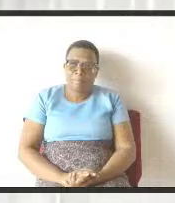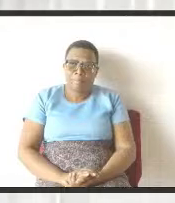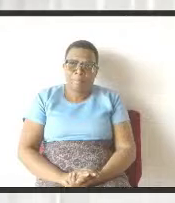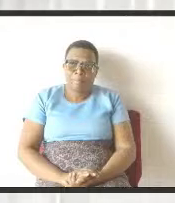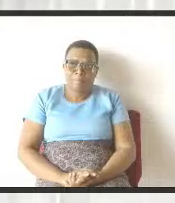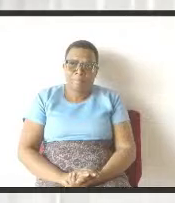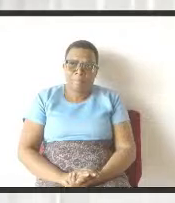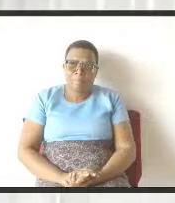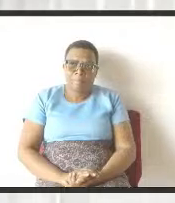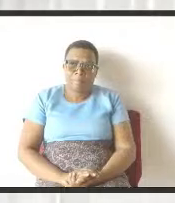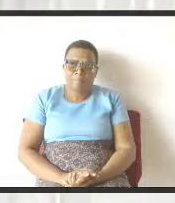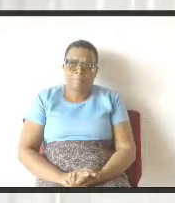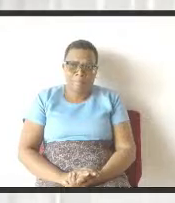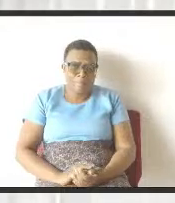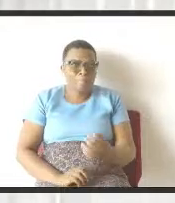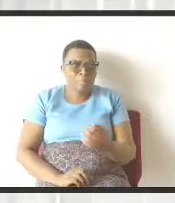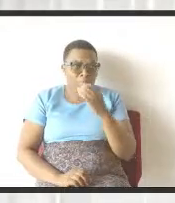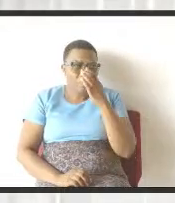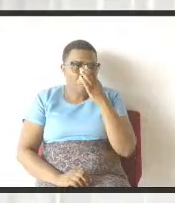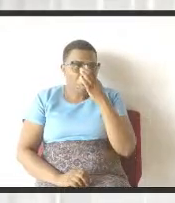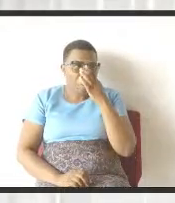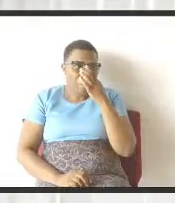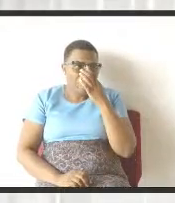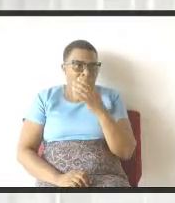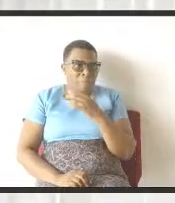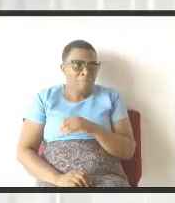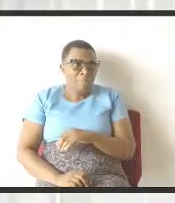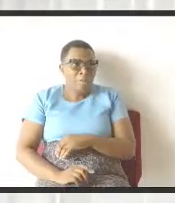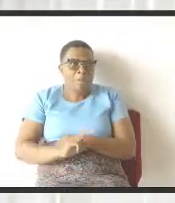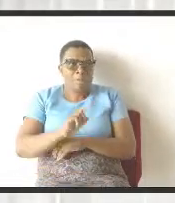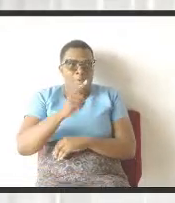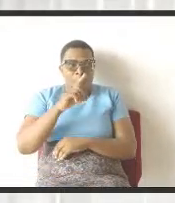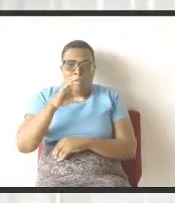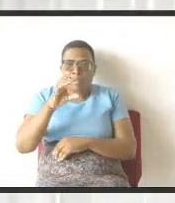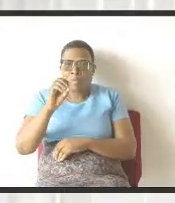Paul was reinforcing this when he said in 1 Corinthians 9,